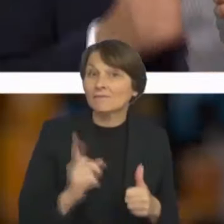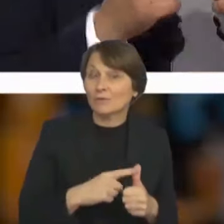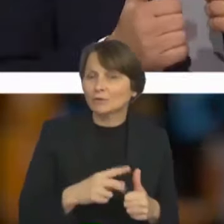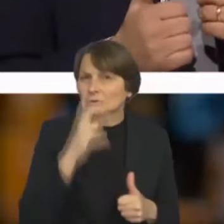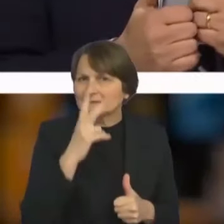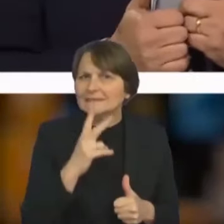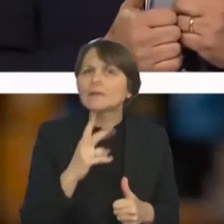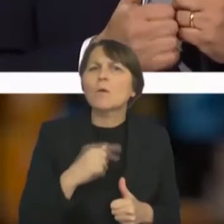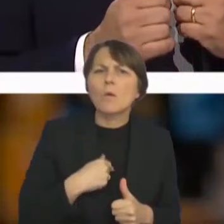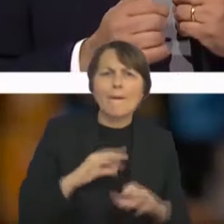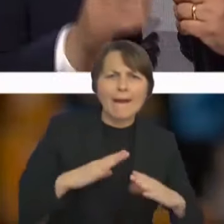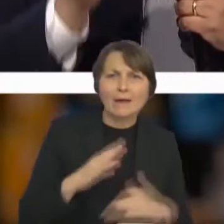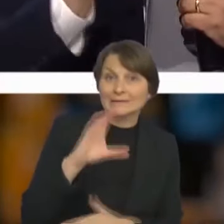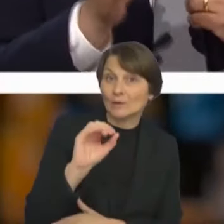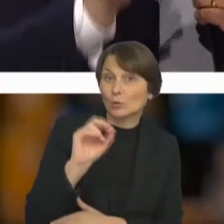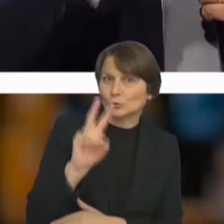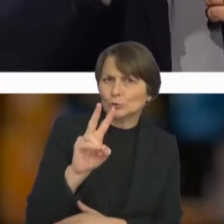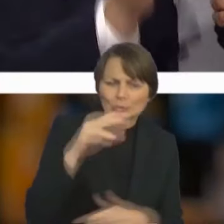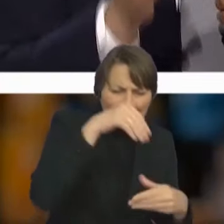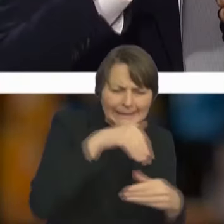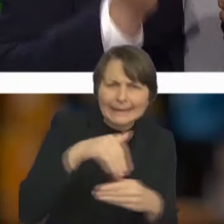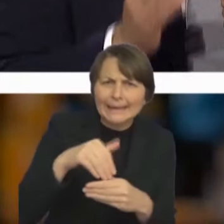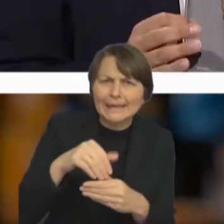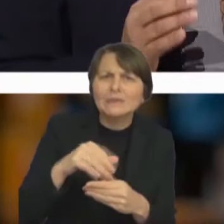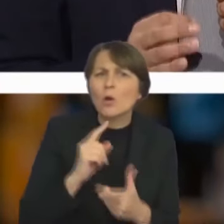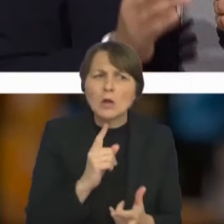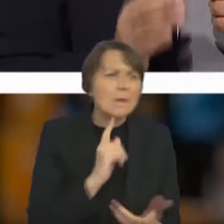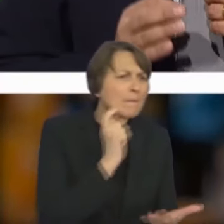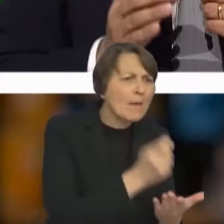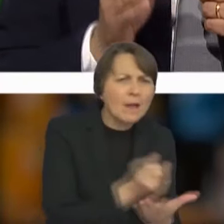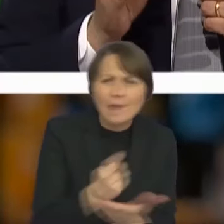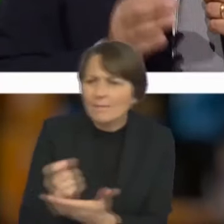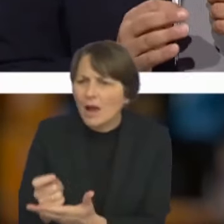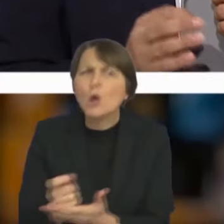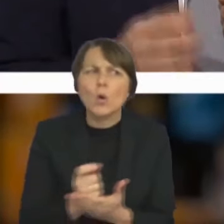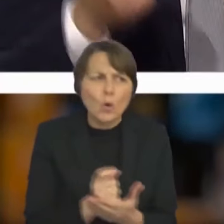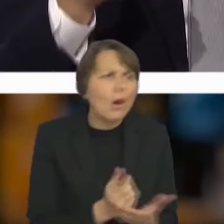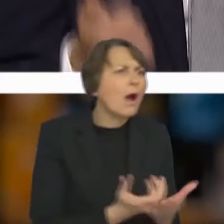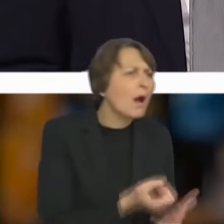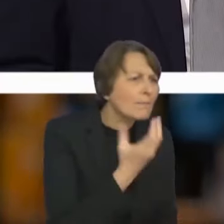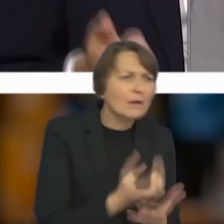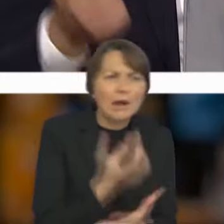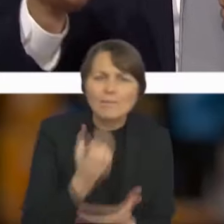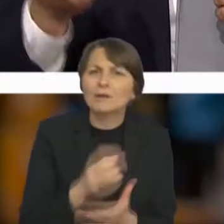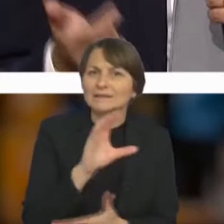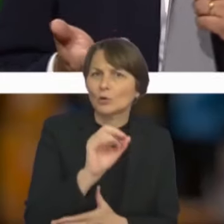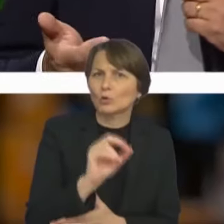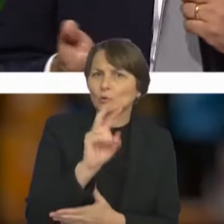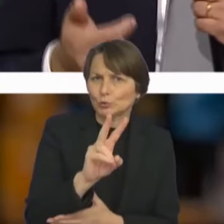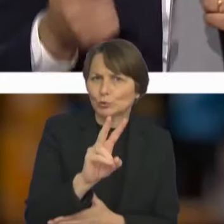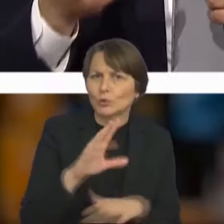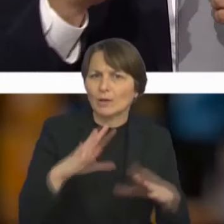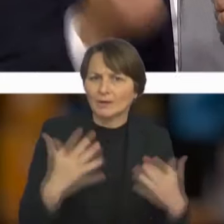and the substances, materials that we buy. Today, six materials and components